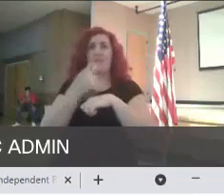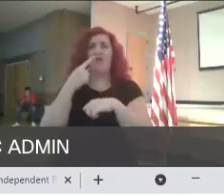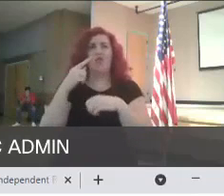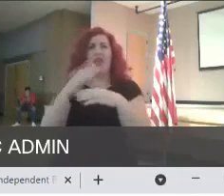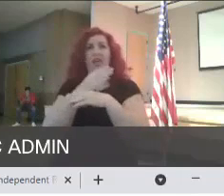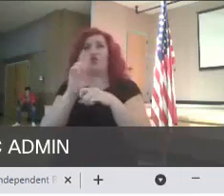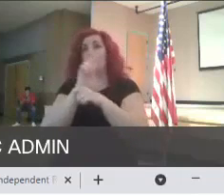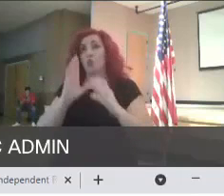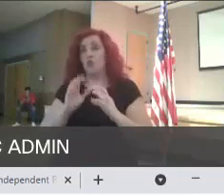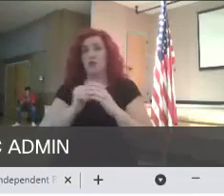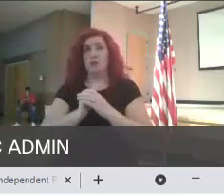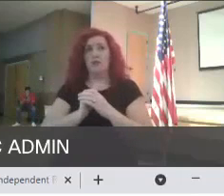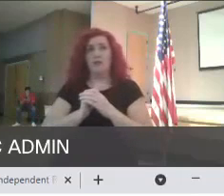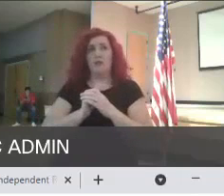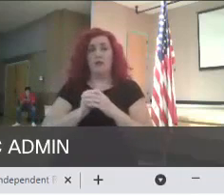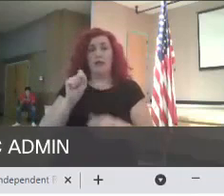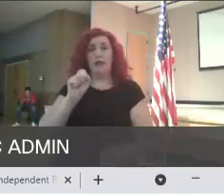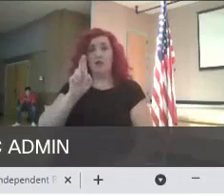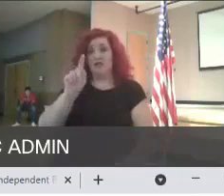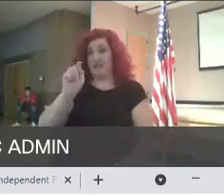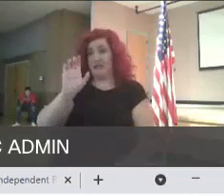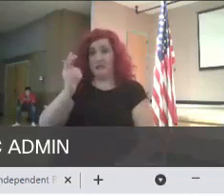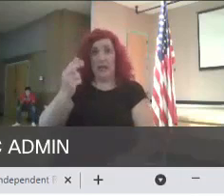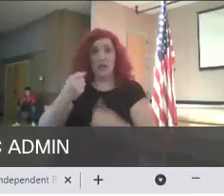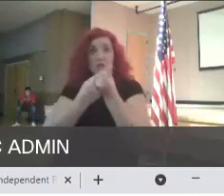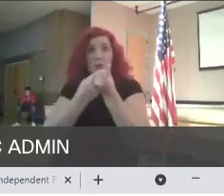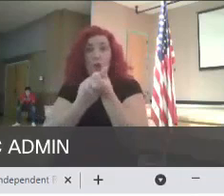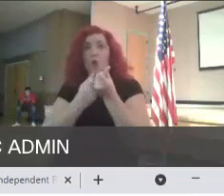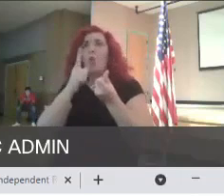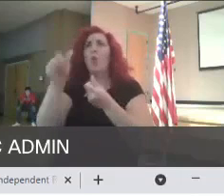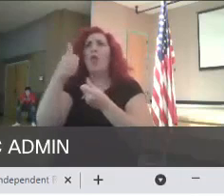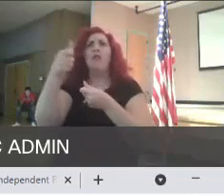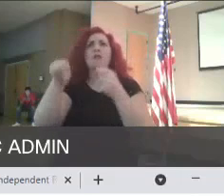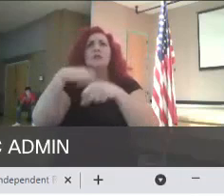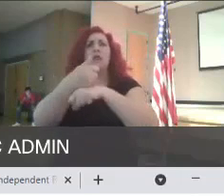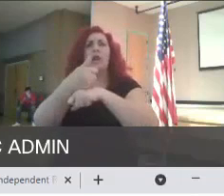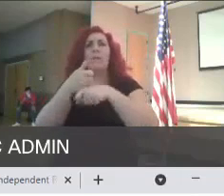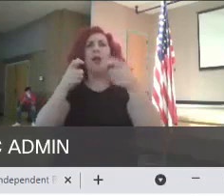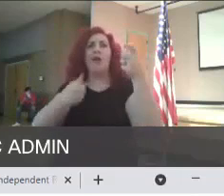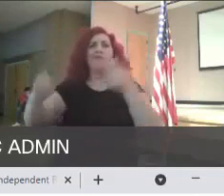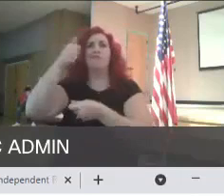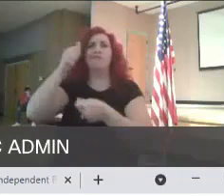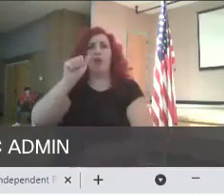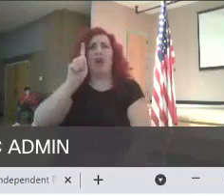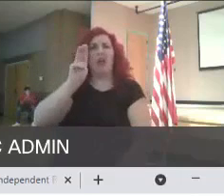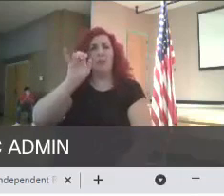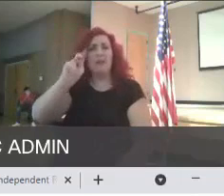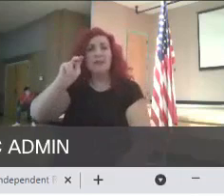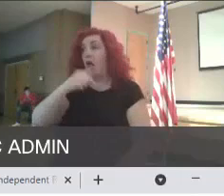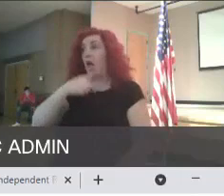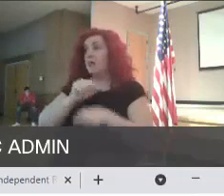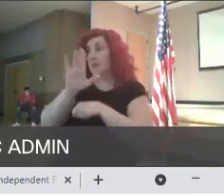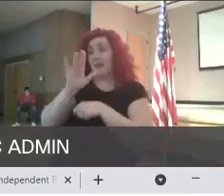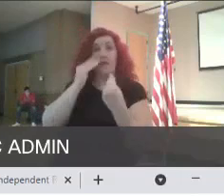user. According to Esri Tech support, that must be configured by someone else in the role of an administrator. Although I submitted